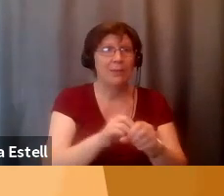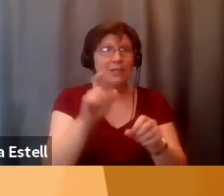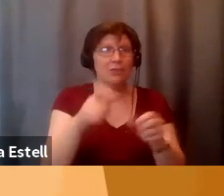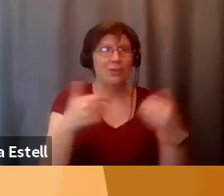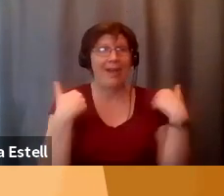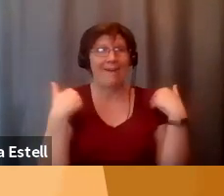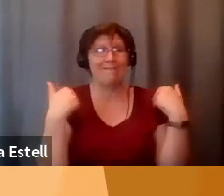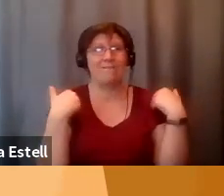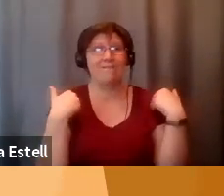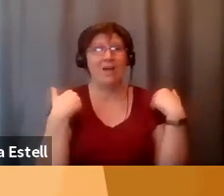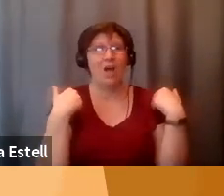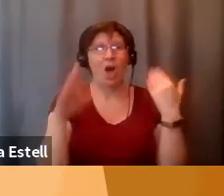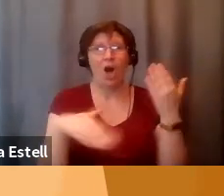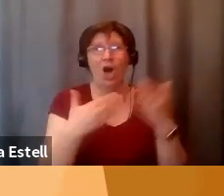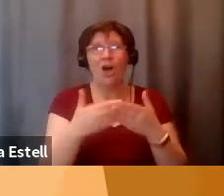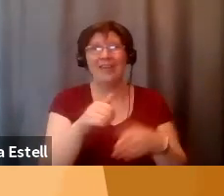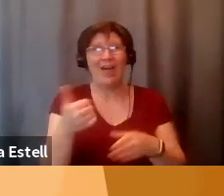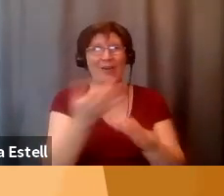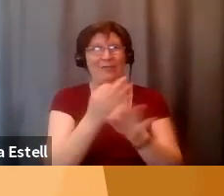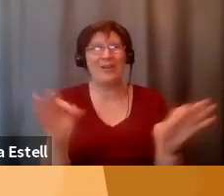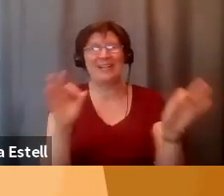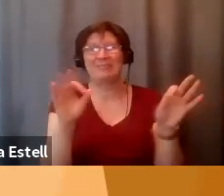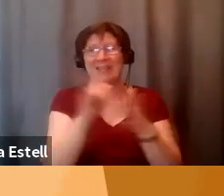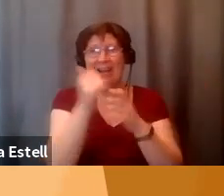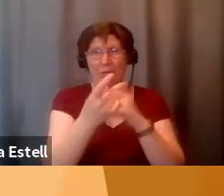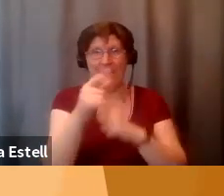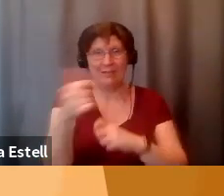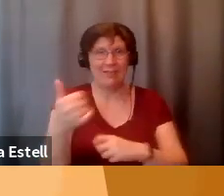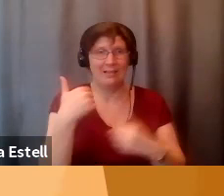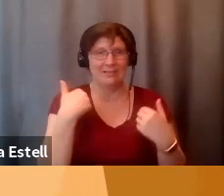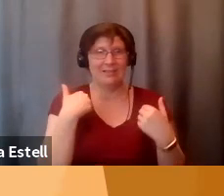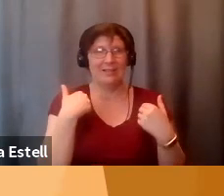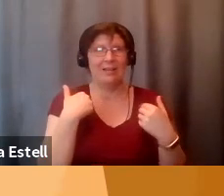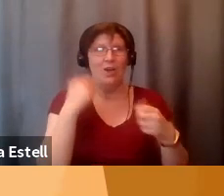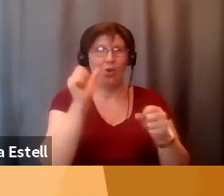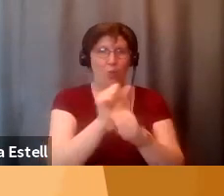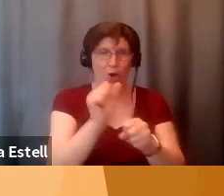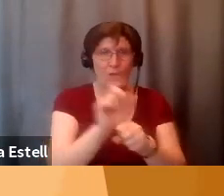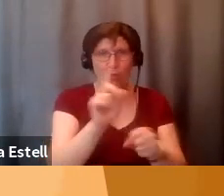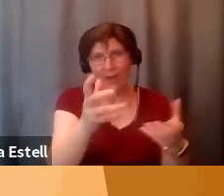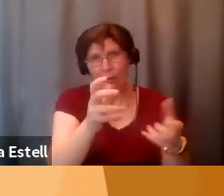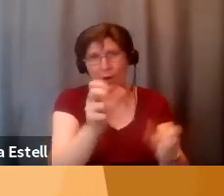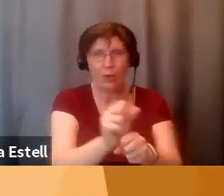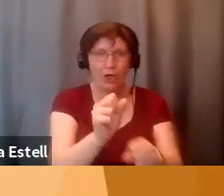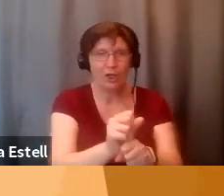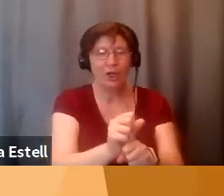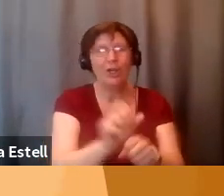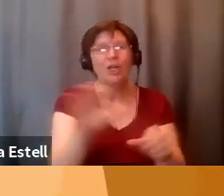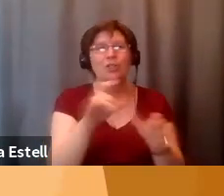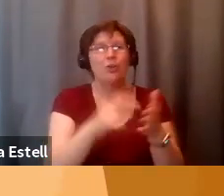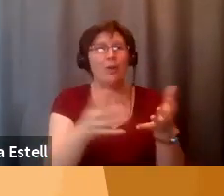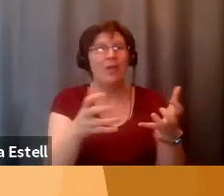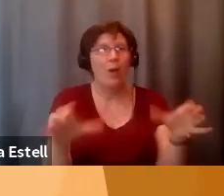have all the other freedoms that everybody else has? Work where they want to work, do what they want to